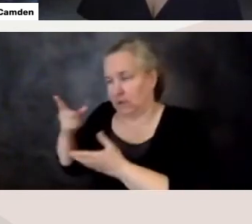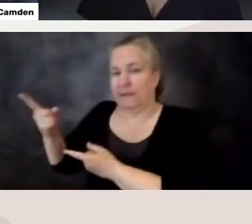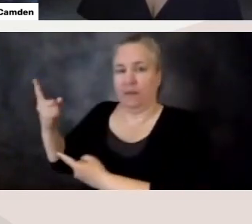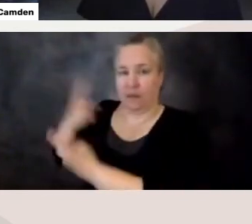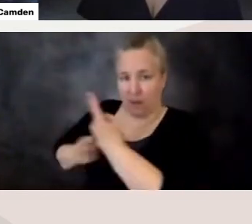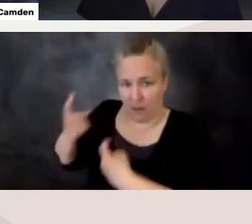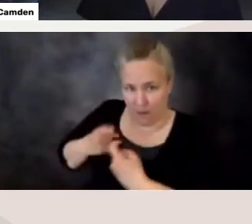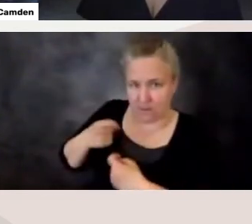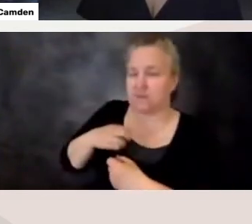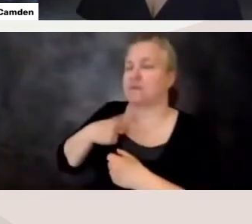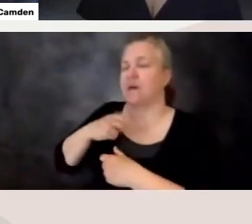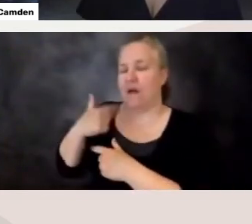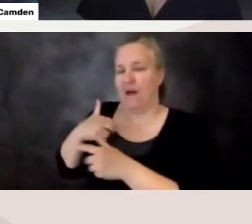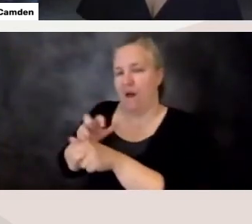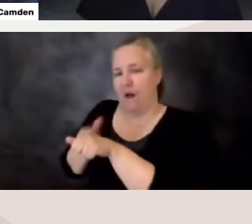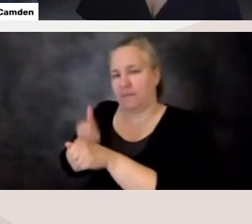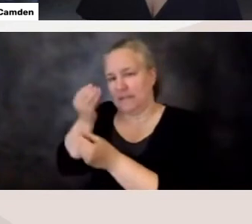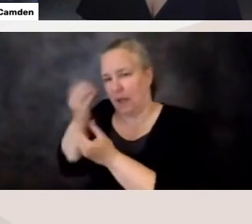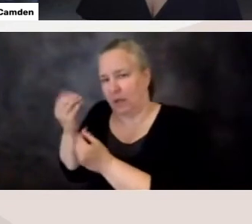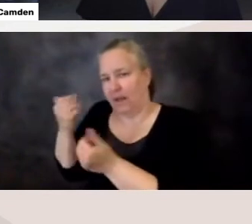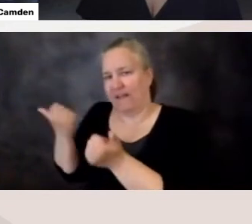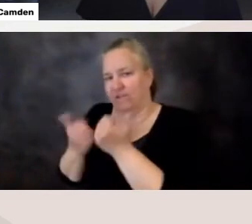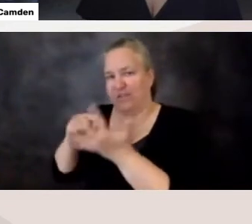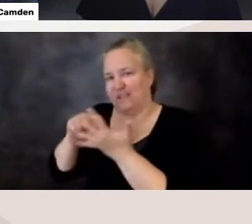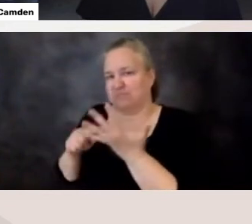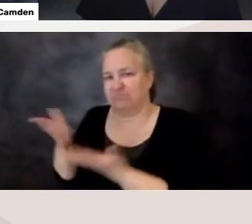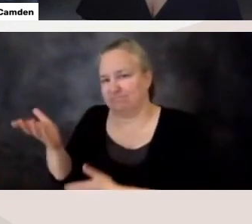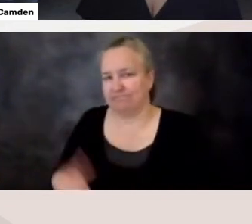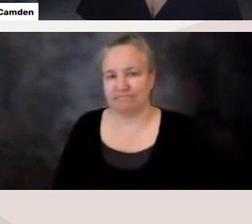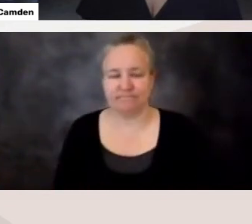and I'll just kind of have to update him on everything.